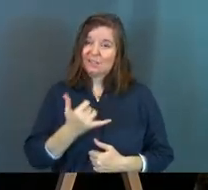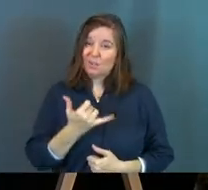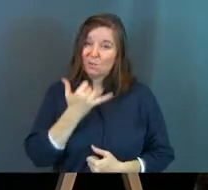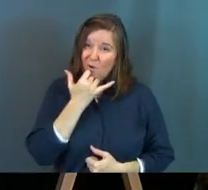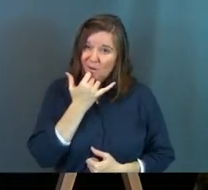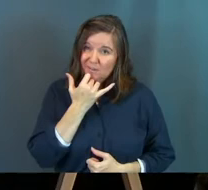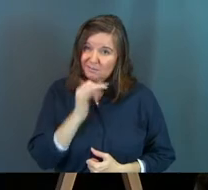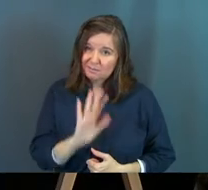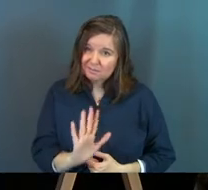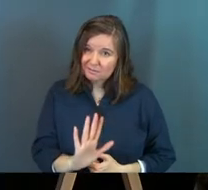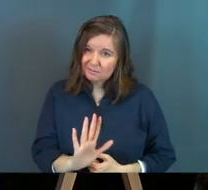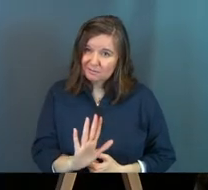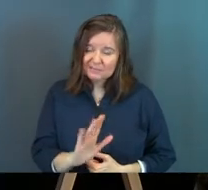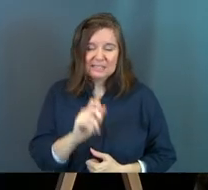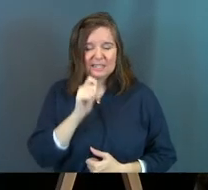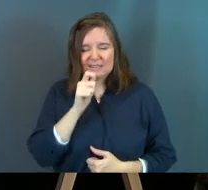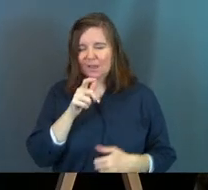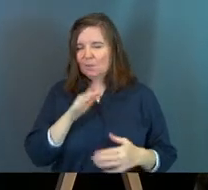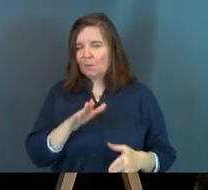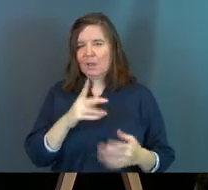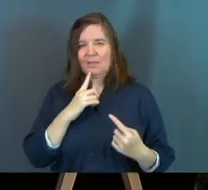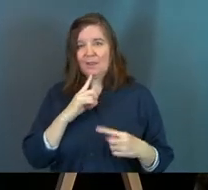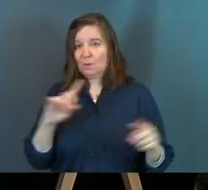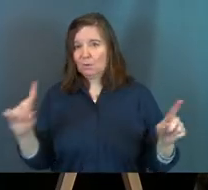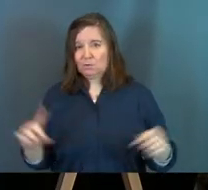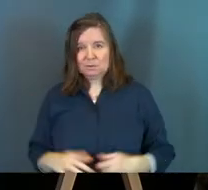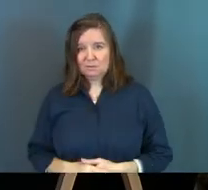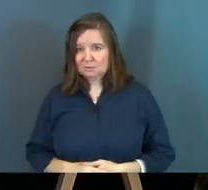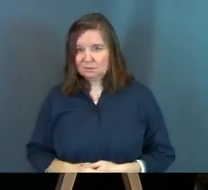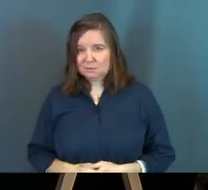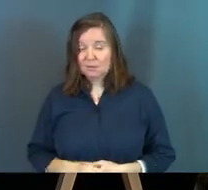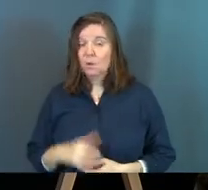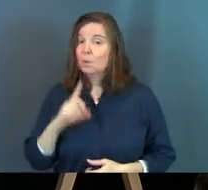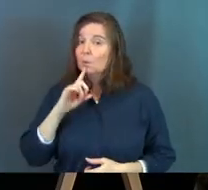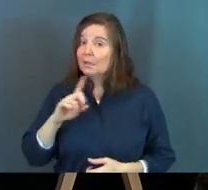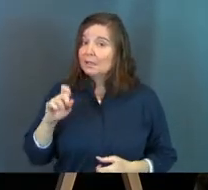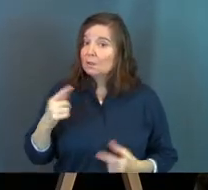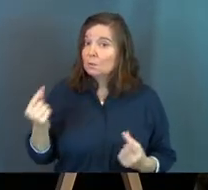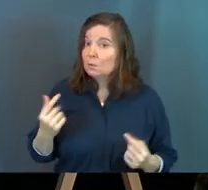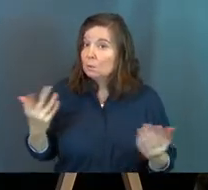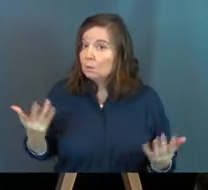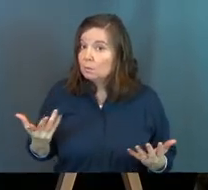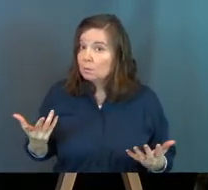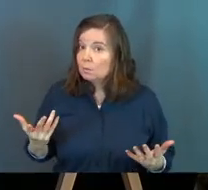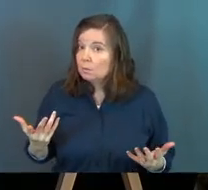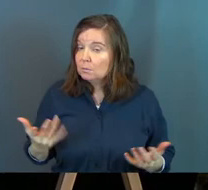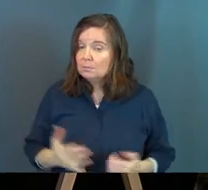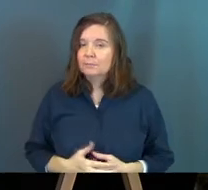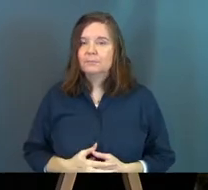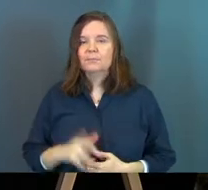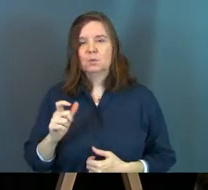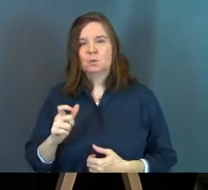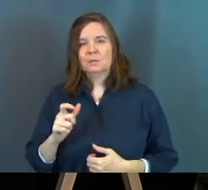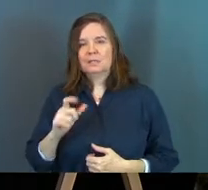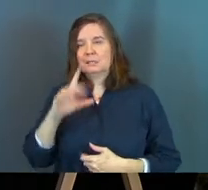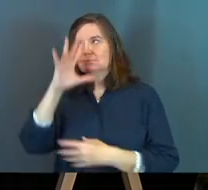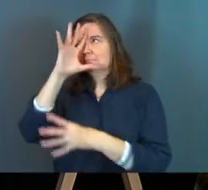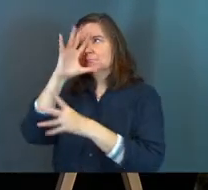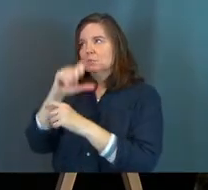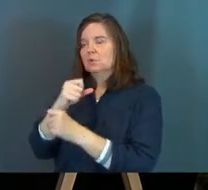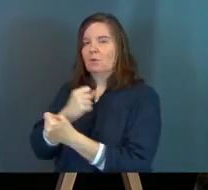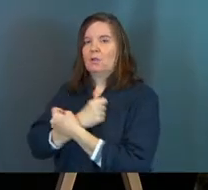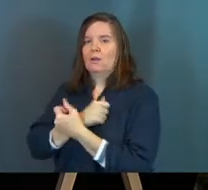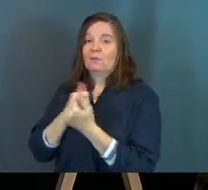wrong. It's not the way that it works. What you really need to do, you need to fall in love with